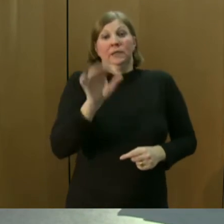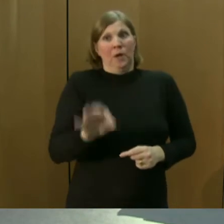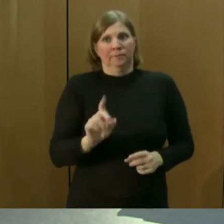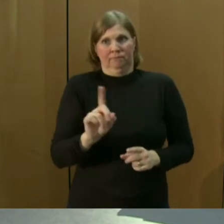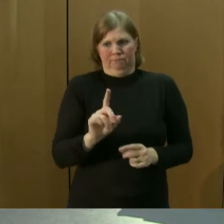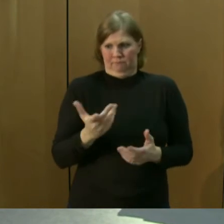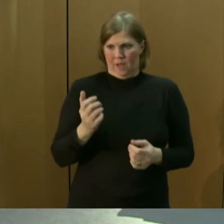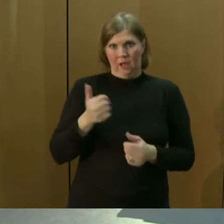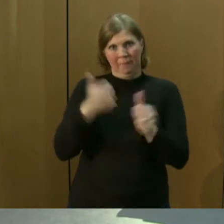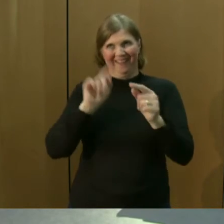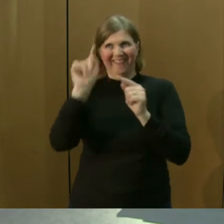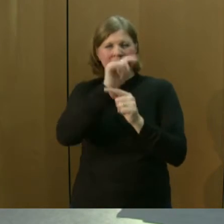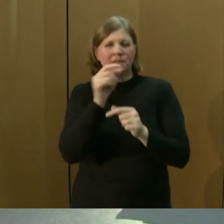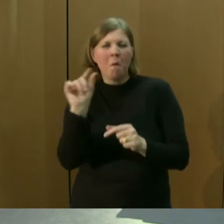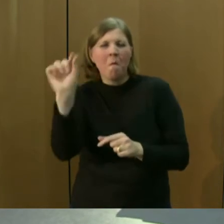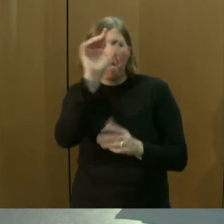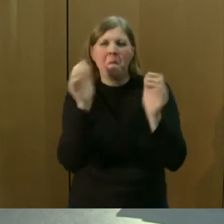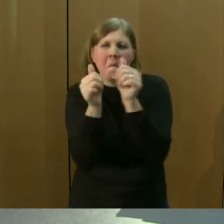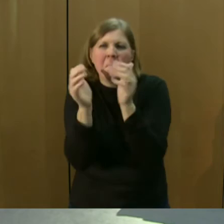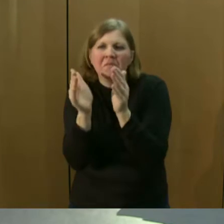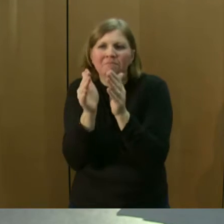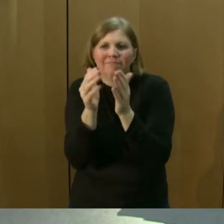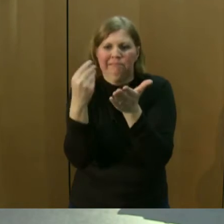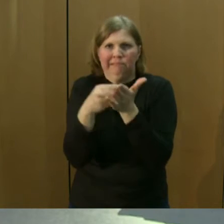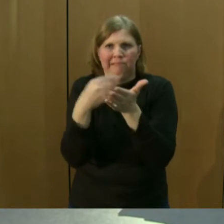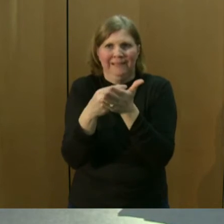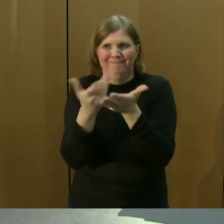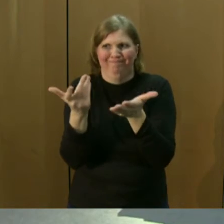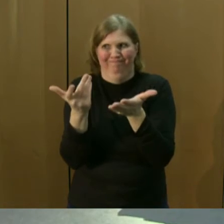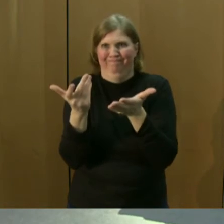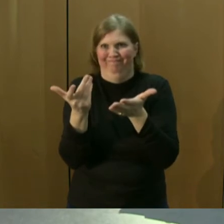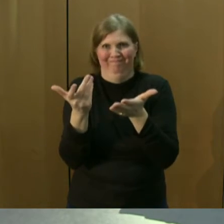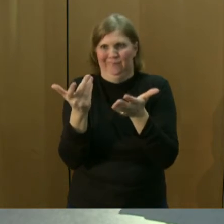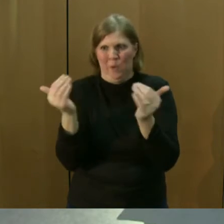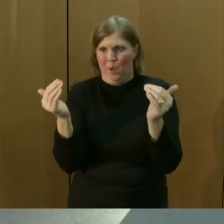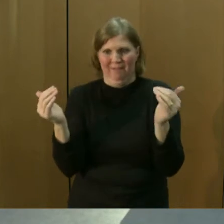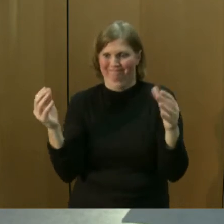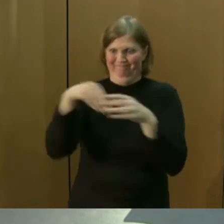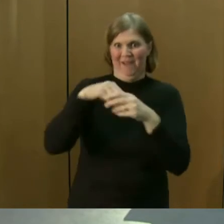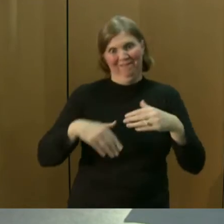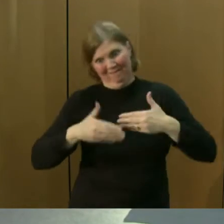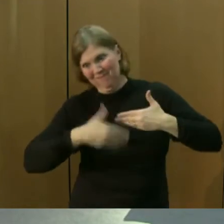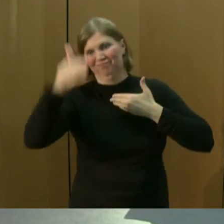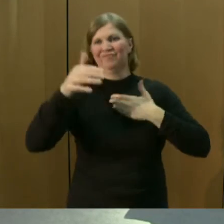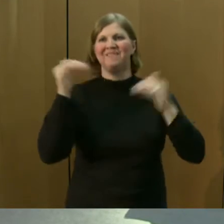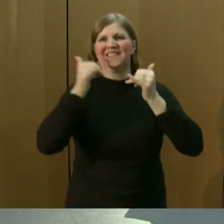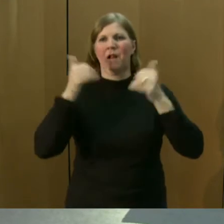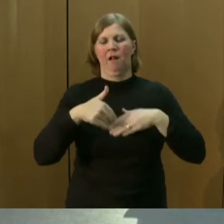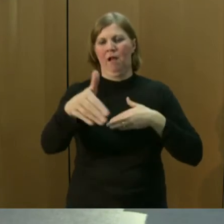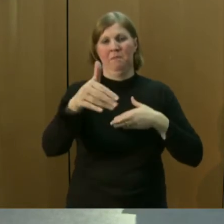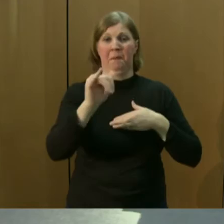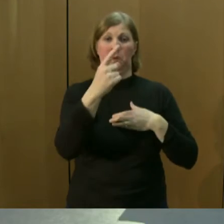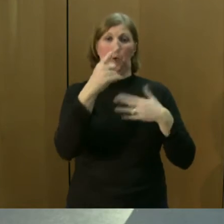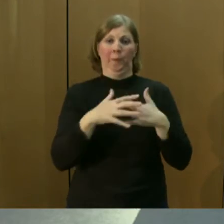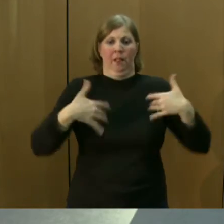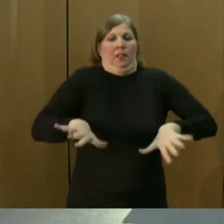best time to come if you're only coming for a week or so? The end. The end is the best